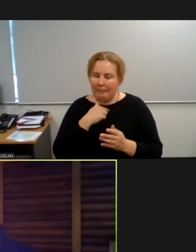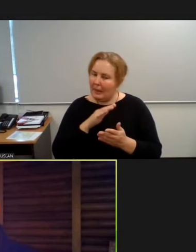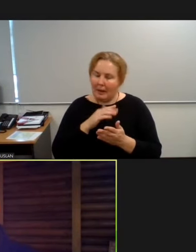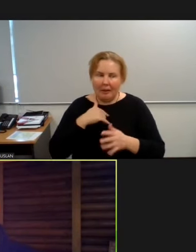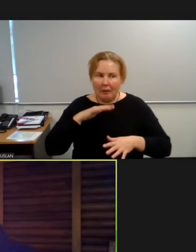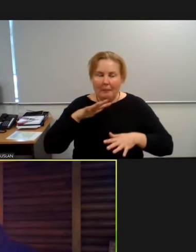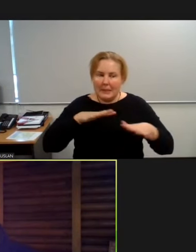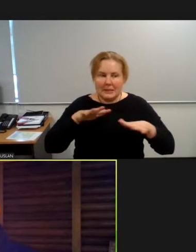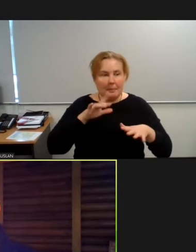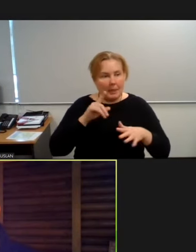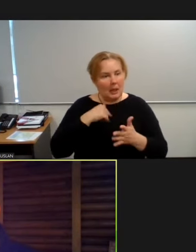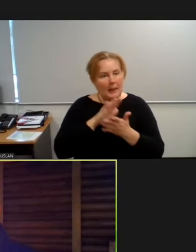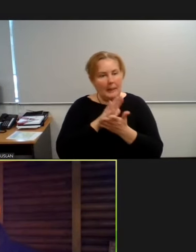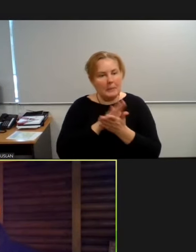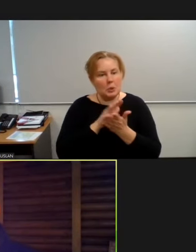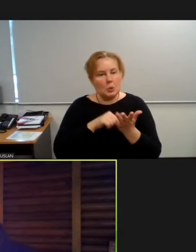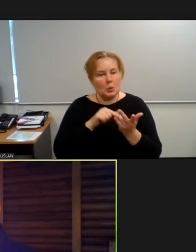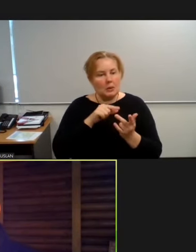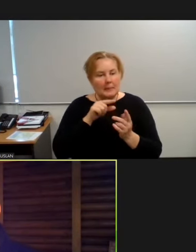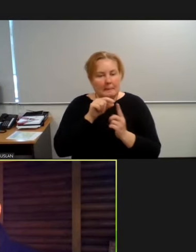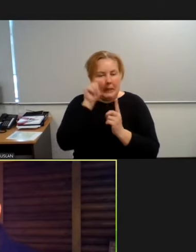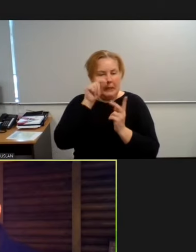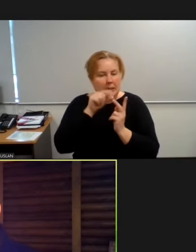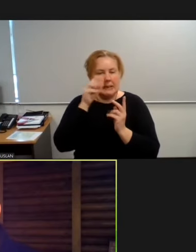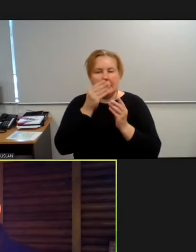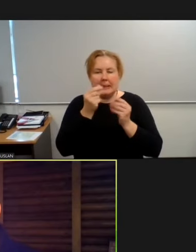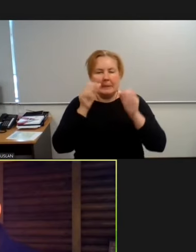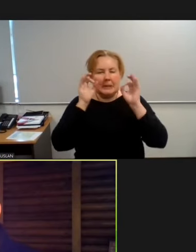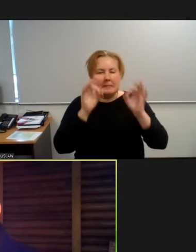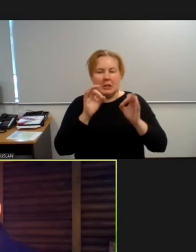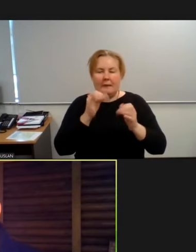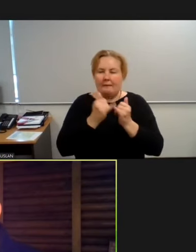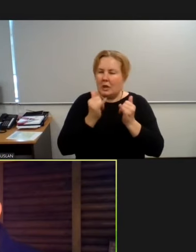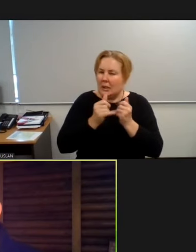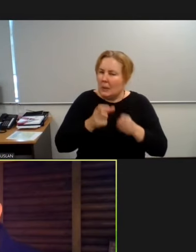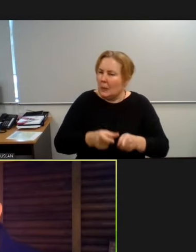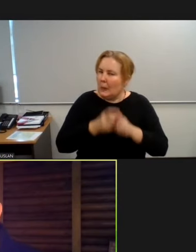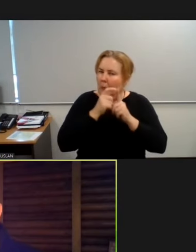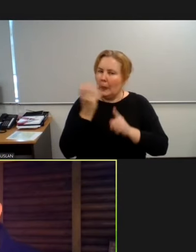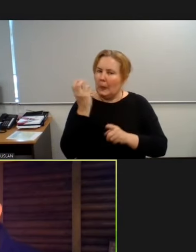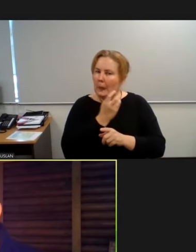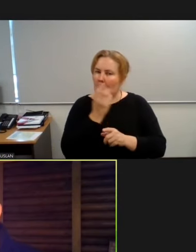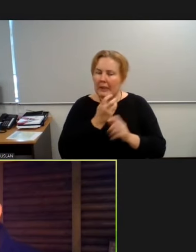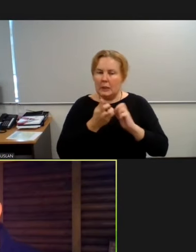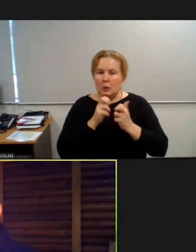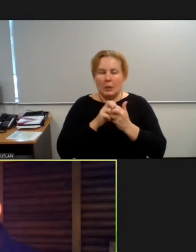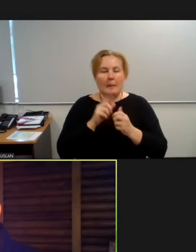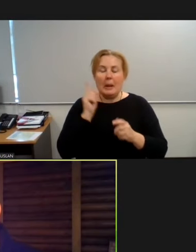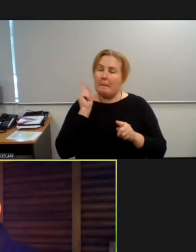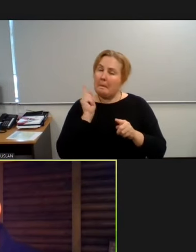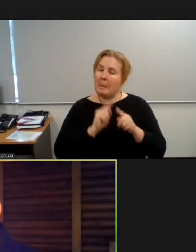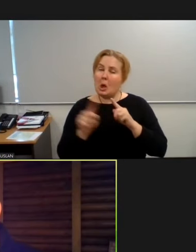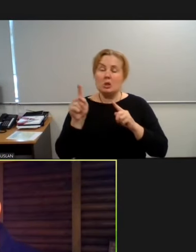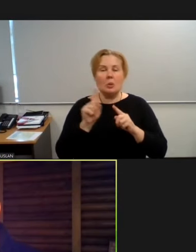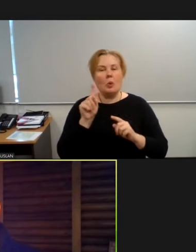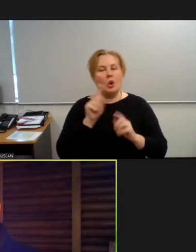particularly over tricky issues. I think a lot of it is quite common